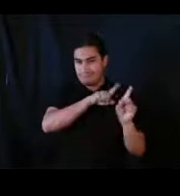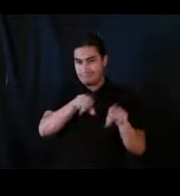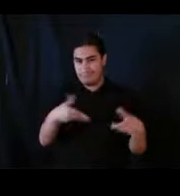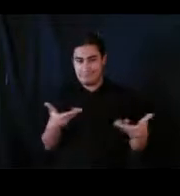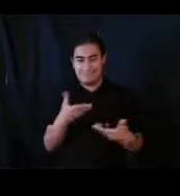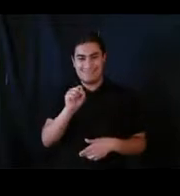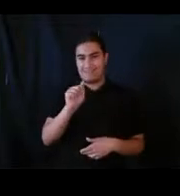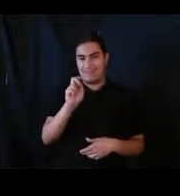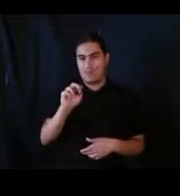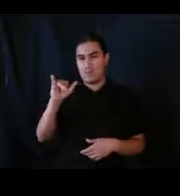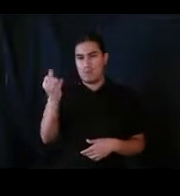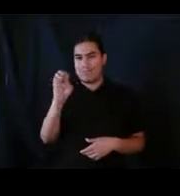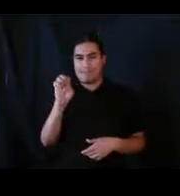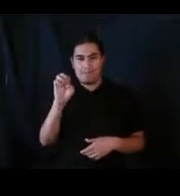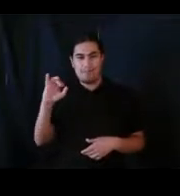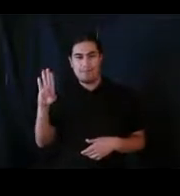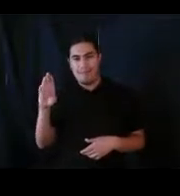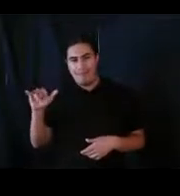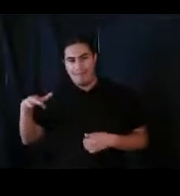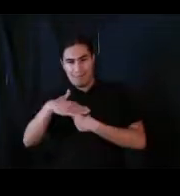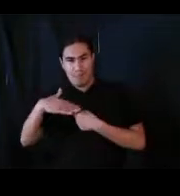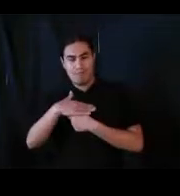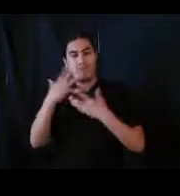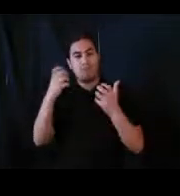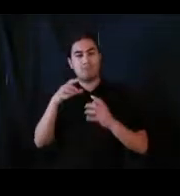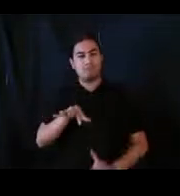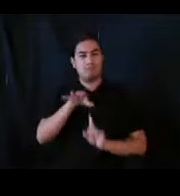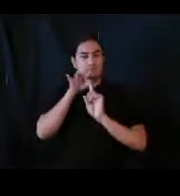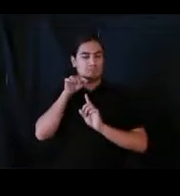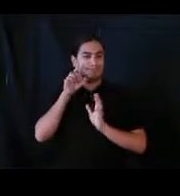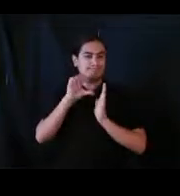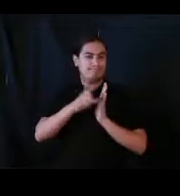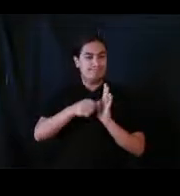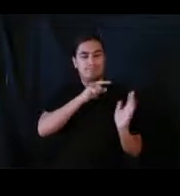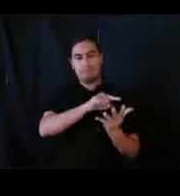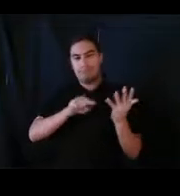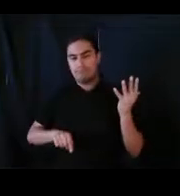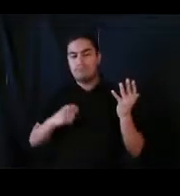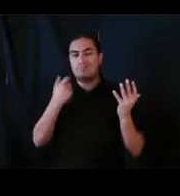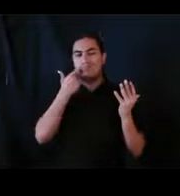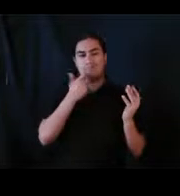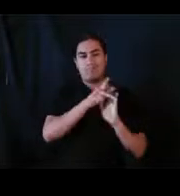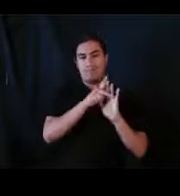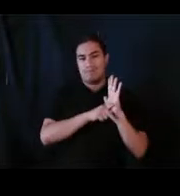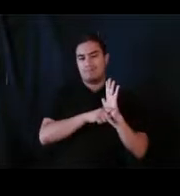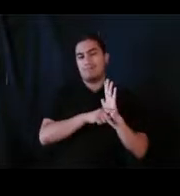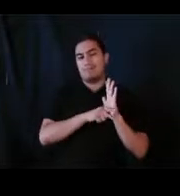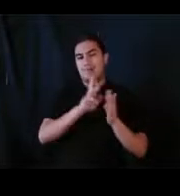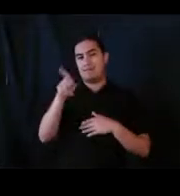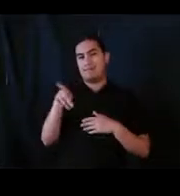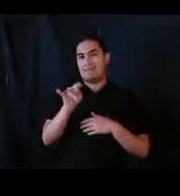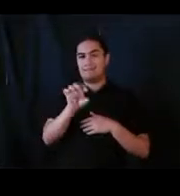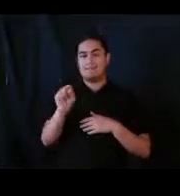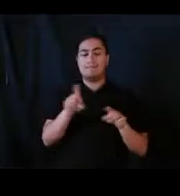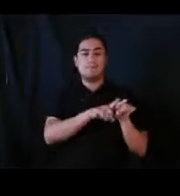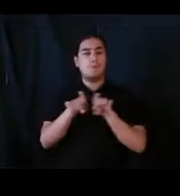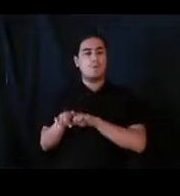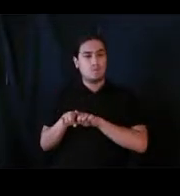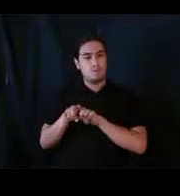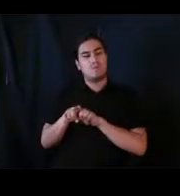area we wanted to highlight a few of mtc's priorities and recent policy updates for the region but also support state